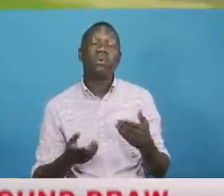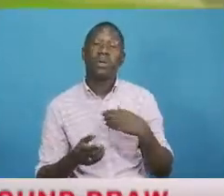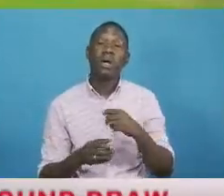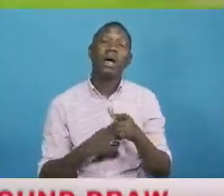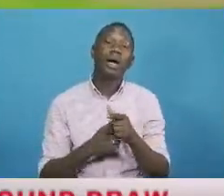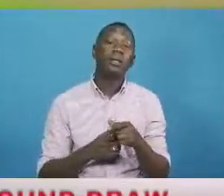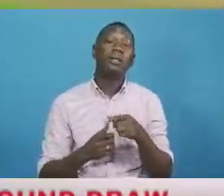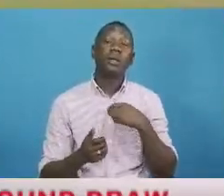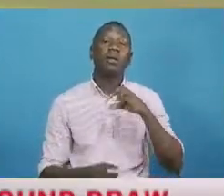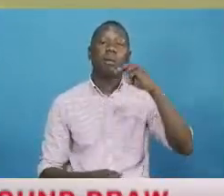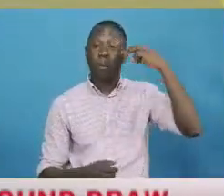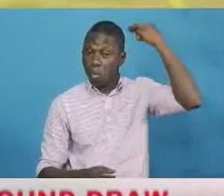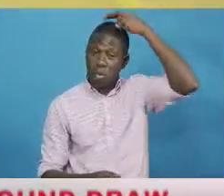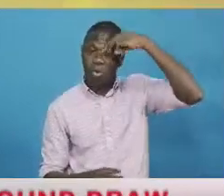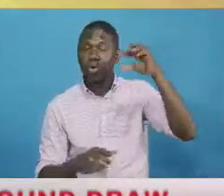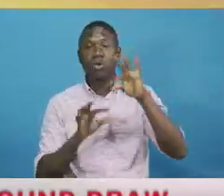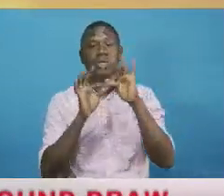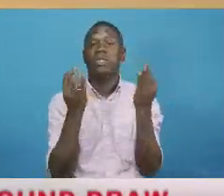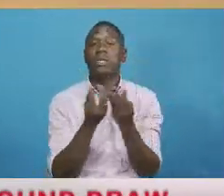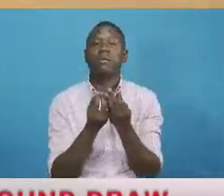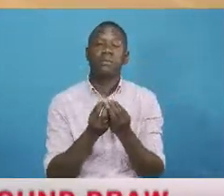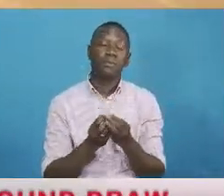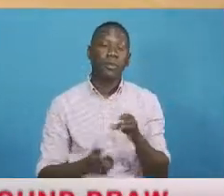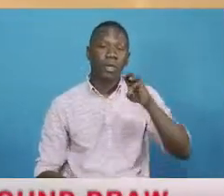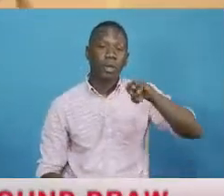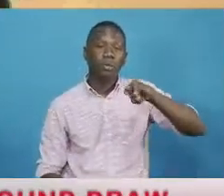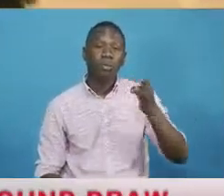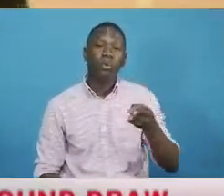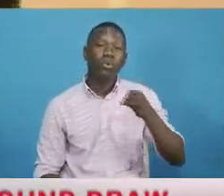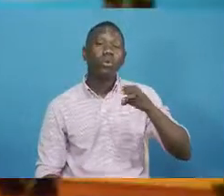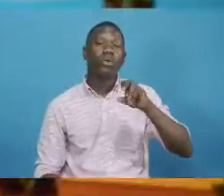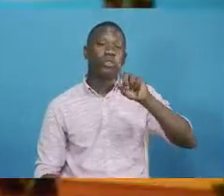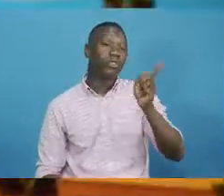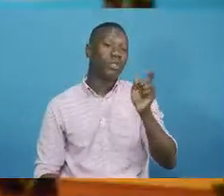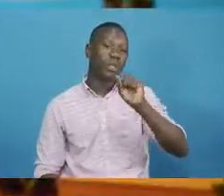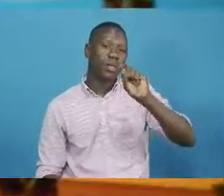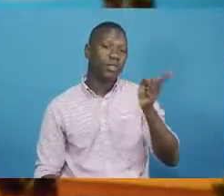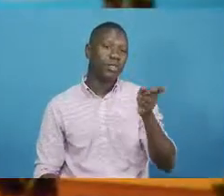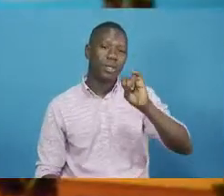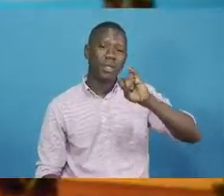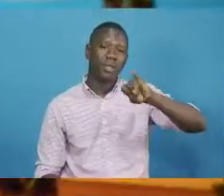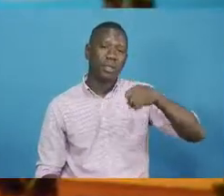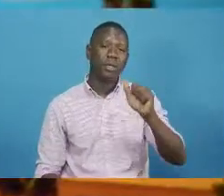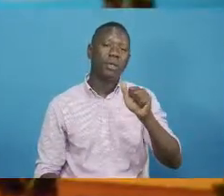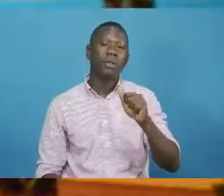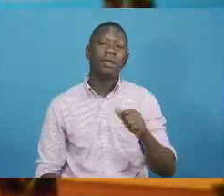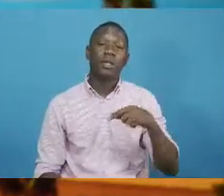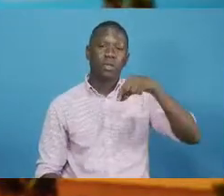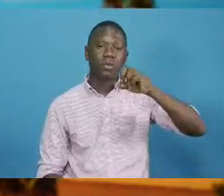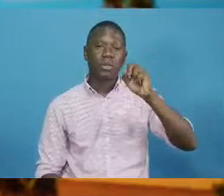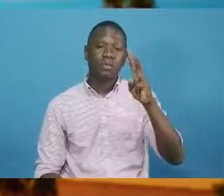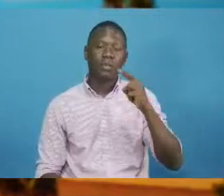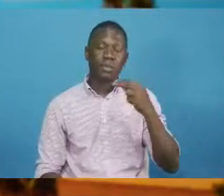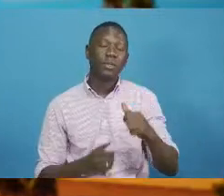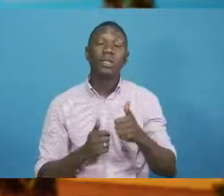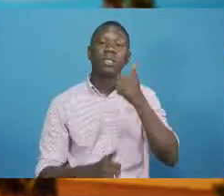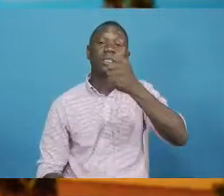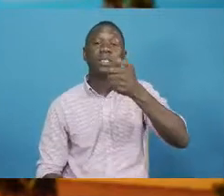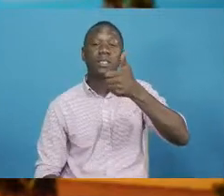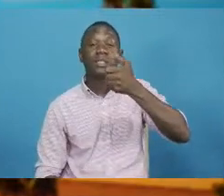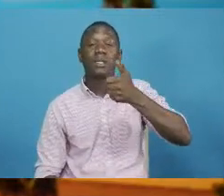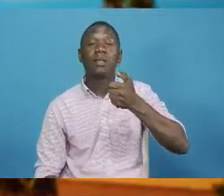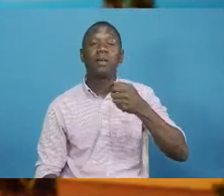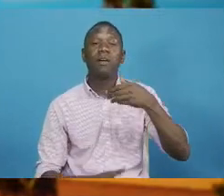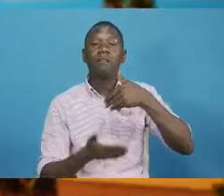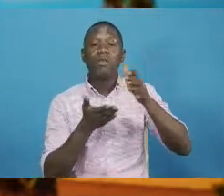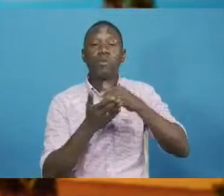Wydad Casablanca of Morocco. Mamadou Gajaga, QTV News. 60 football coaches have been awarded